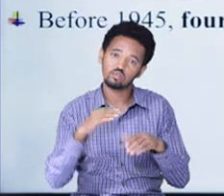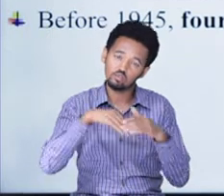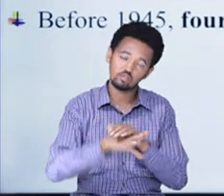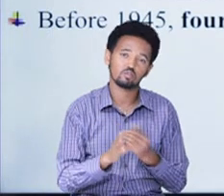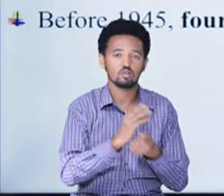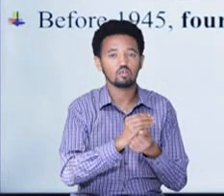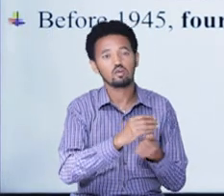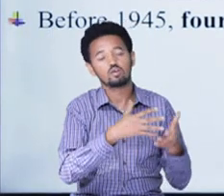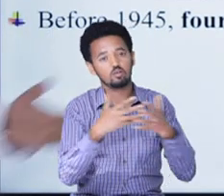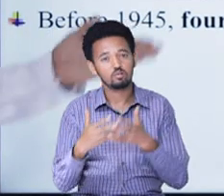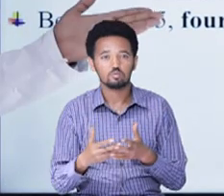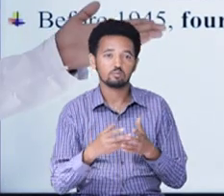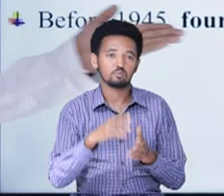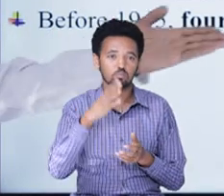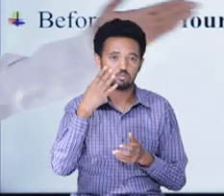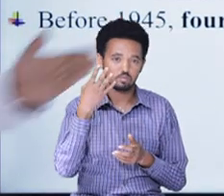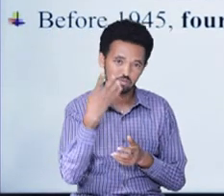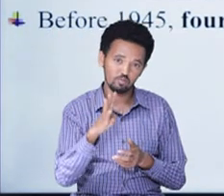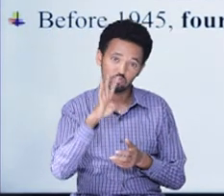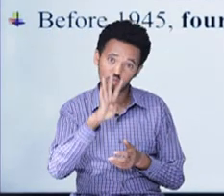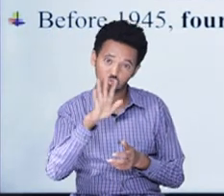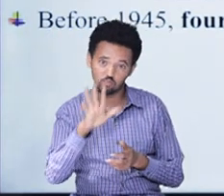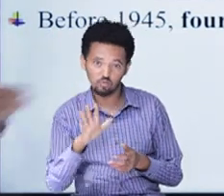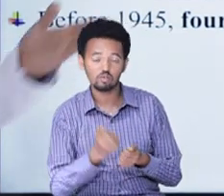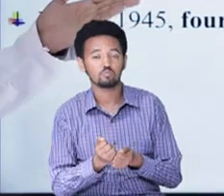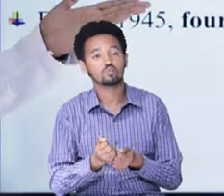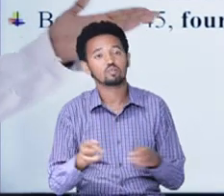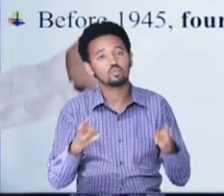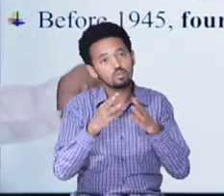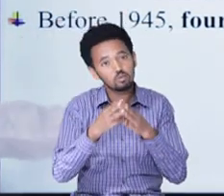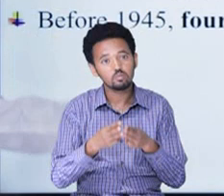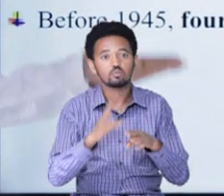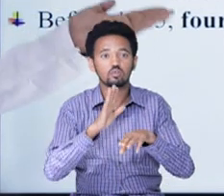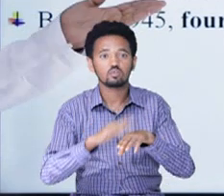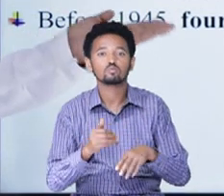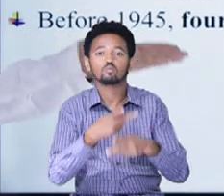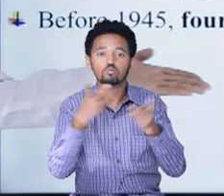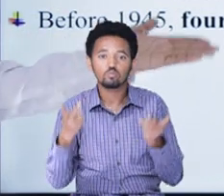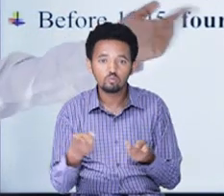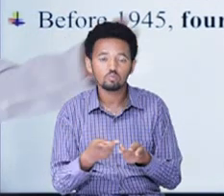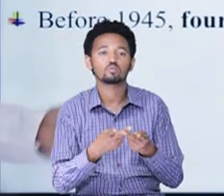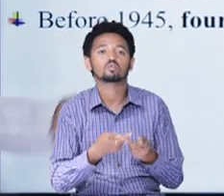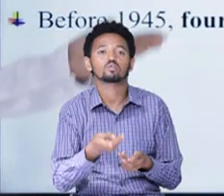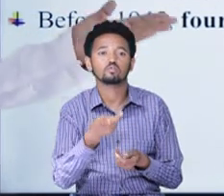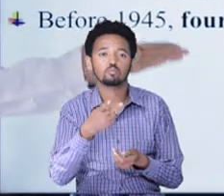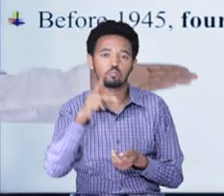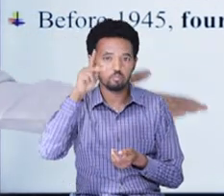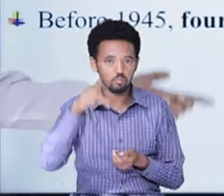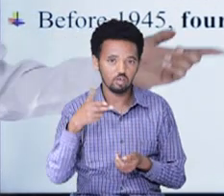Before 1945, 4 Pan-Africanism conferences held in Paris, London and